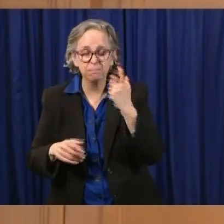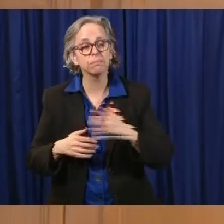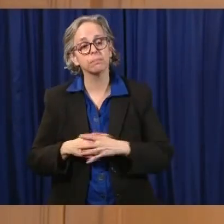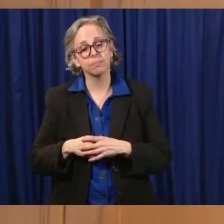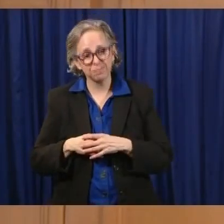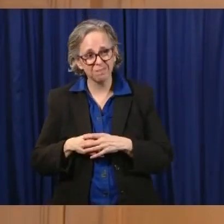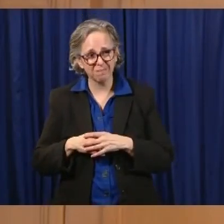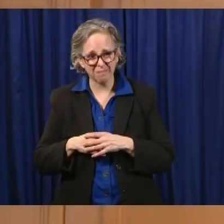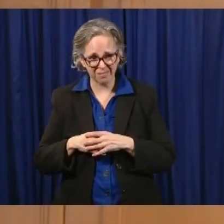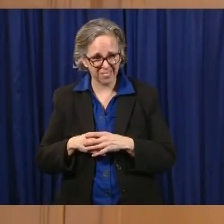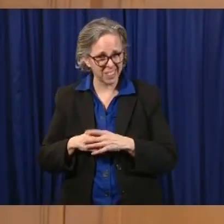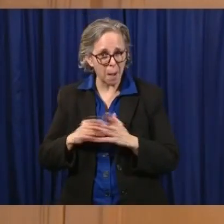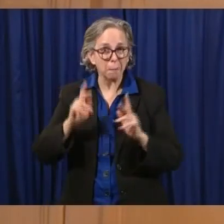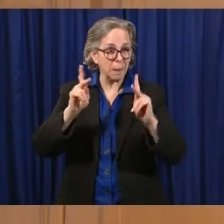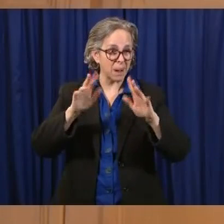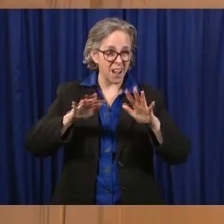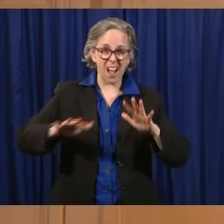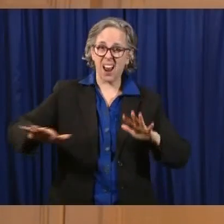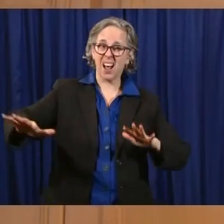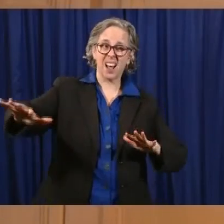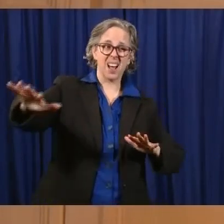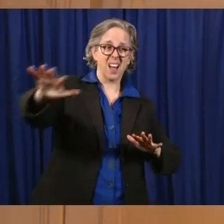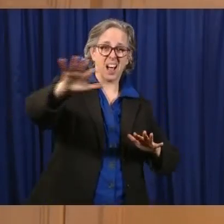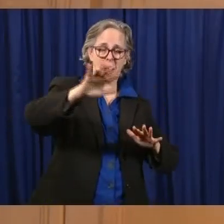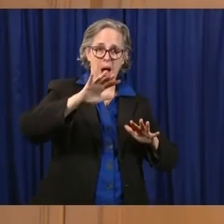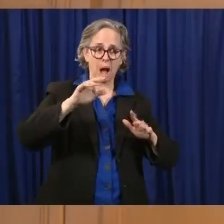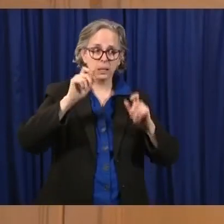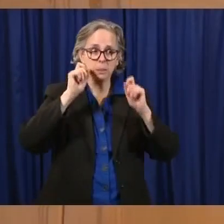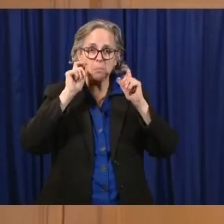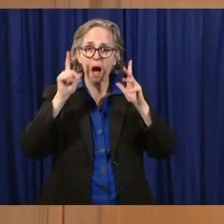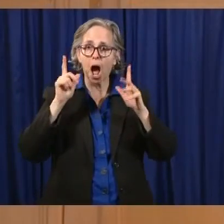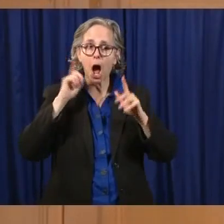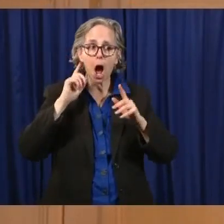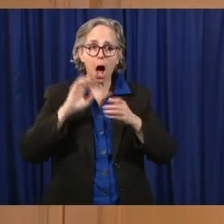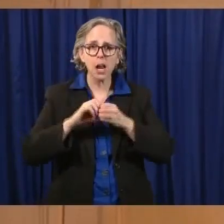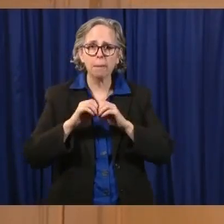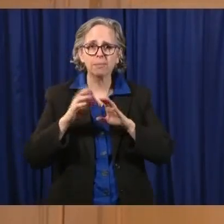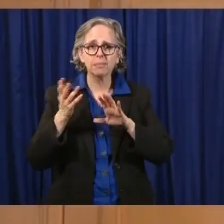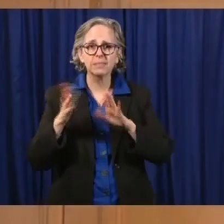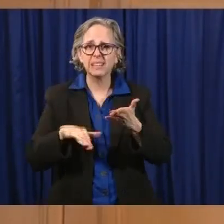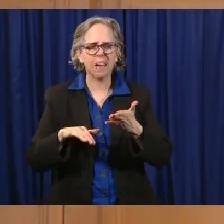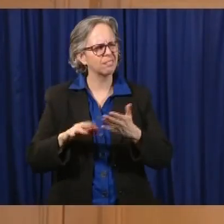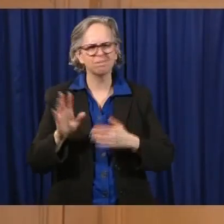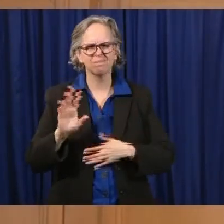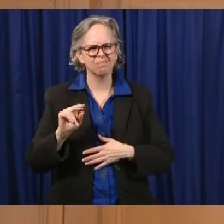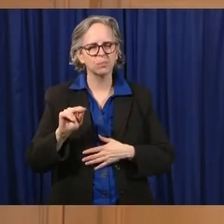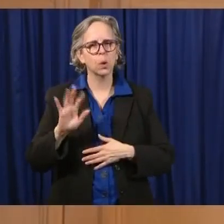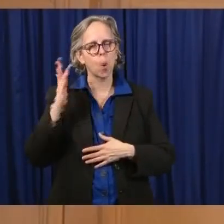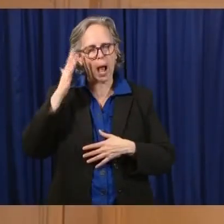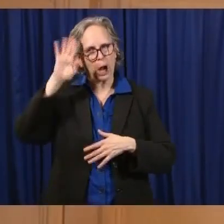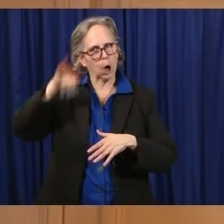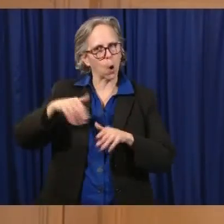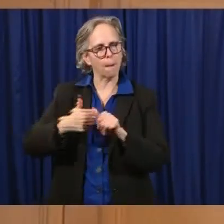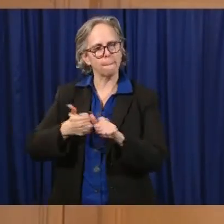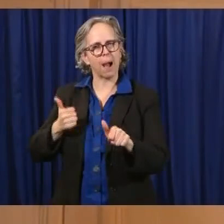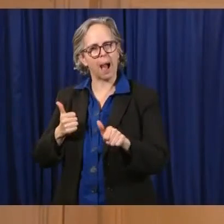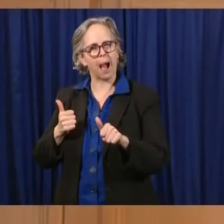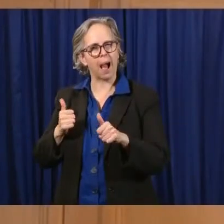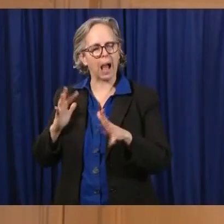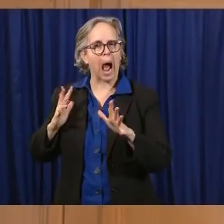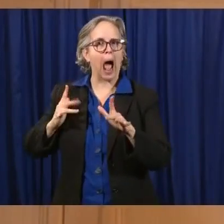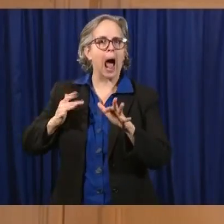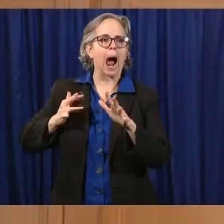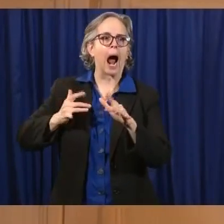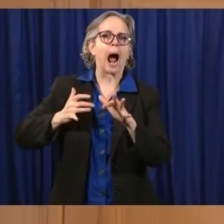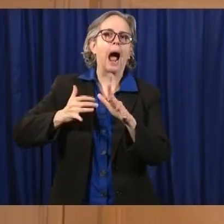surprised. Deaths are going to lag these infections, and so I think some low level of this is what we're going